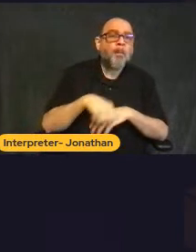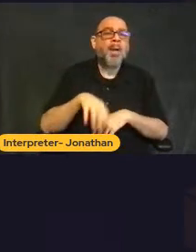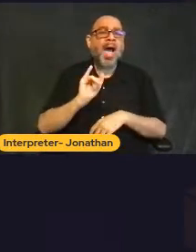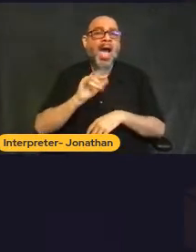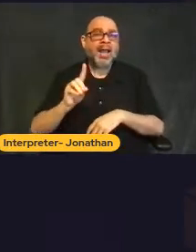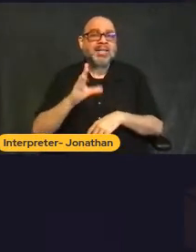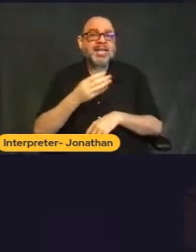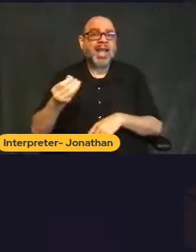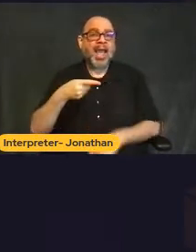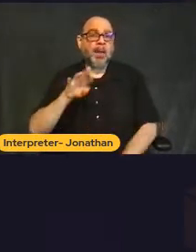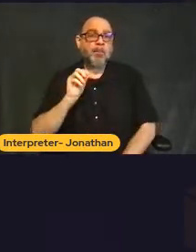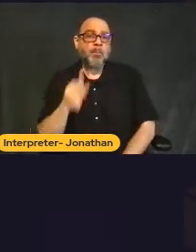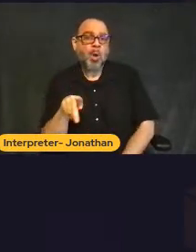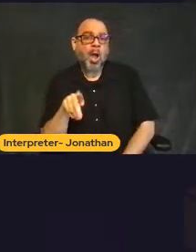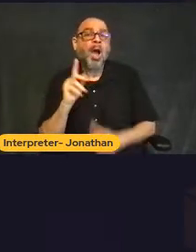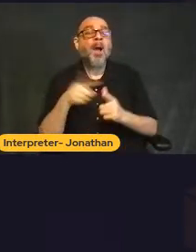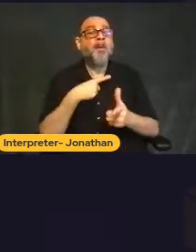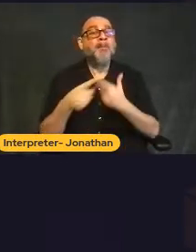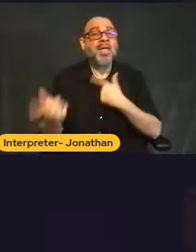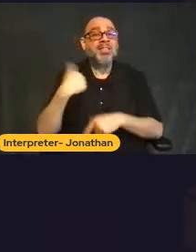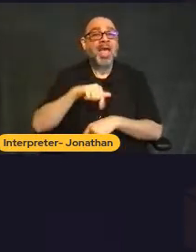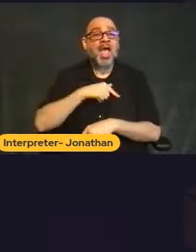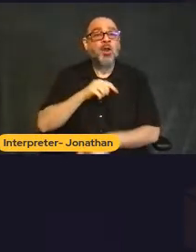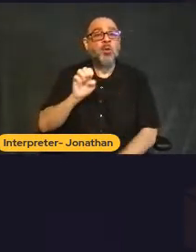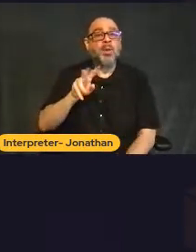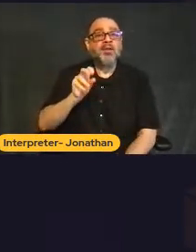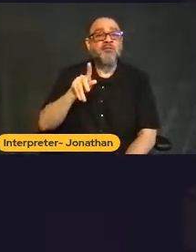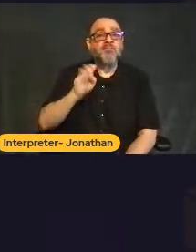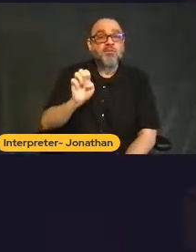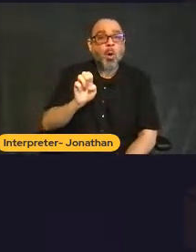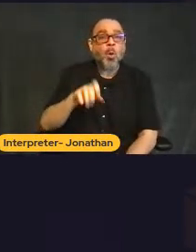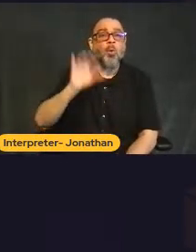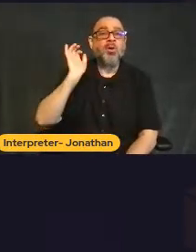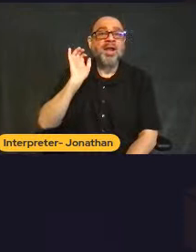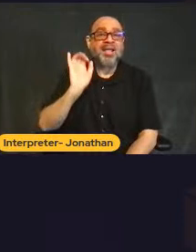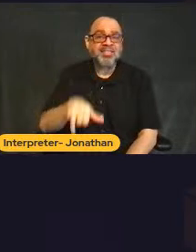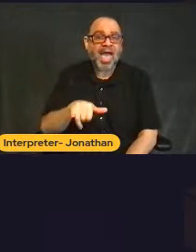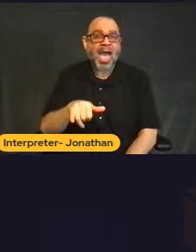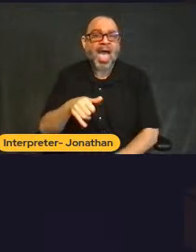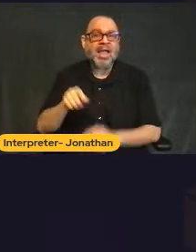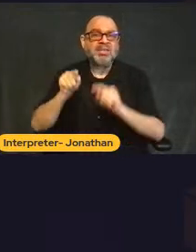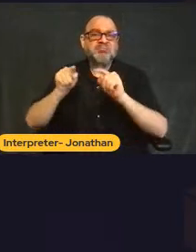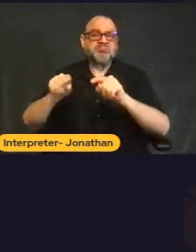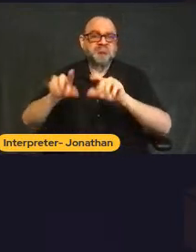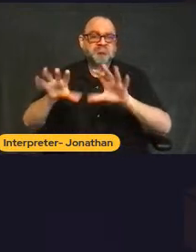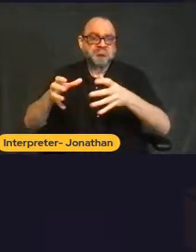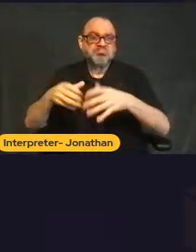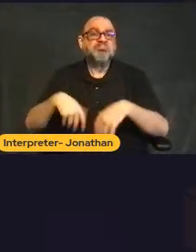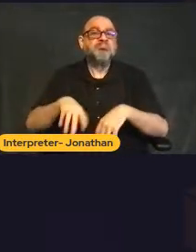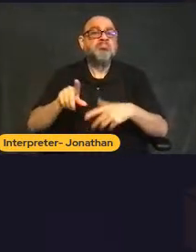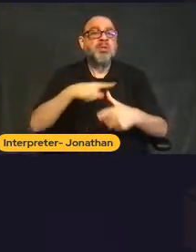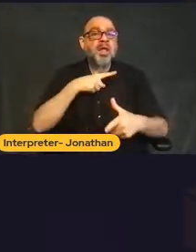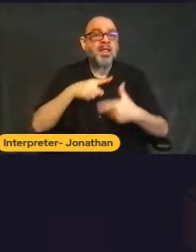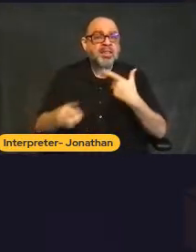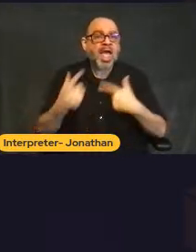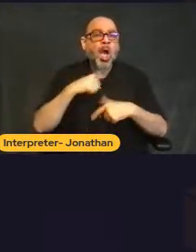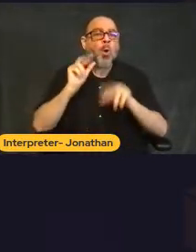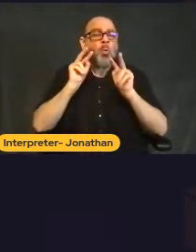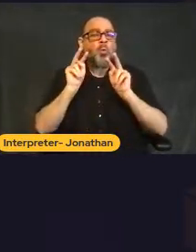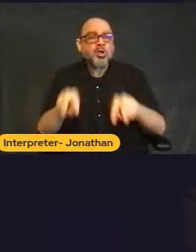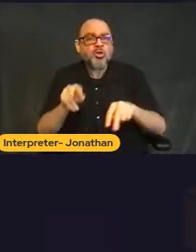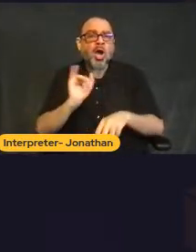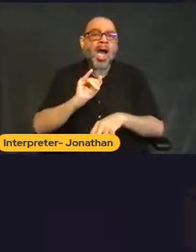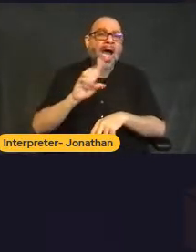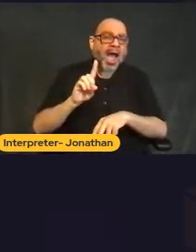we invoke the base class constructor with received scope, ID, and props